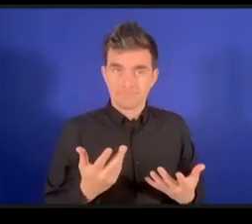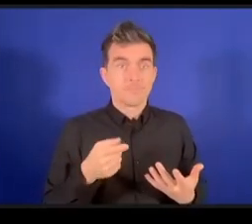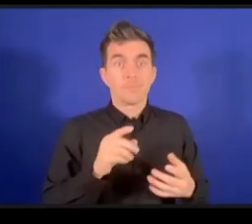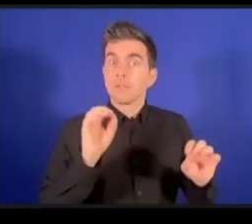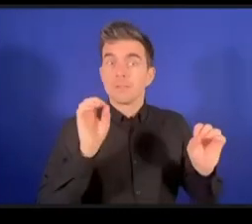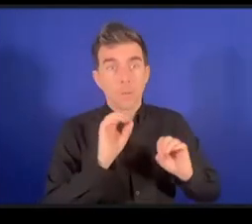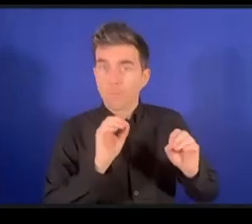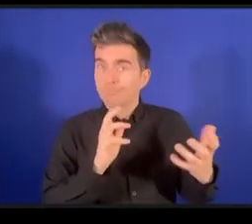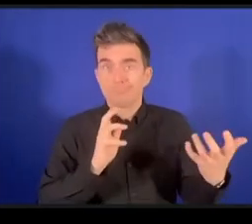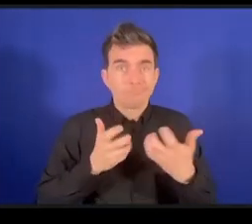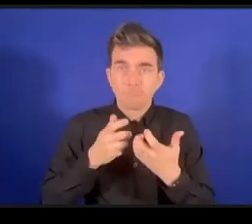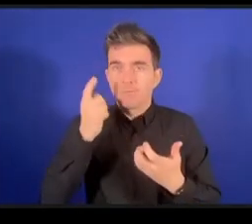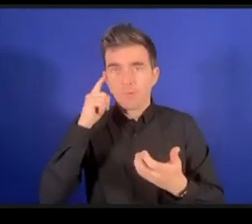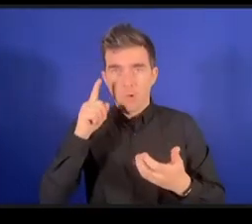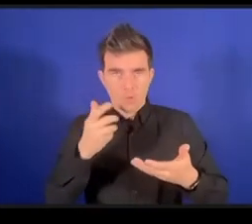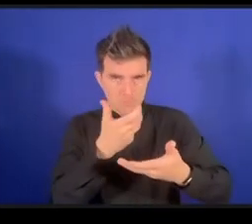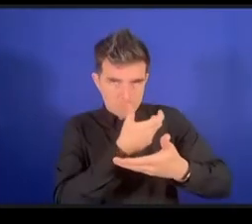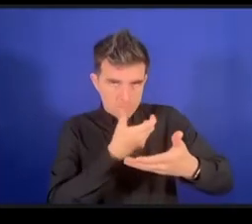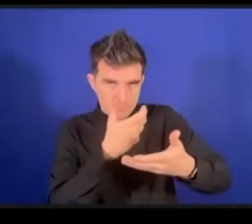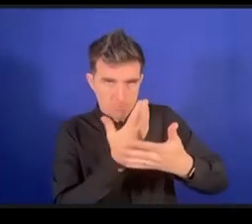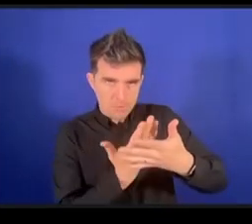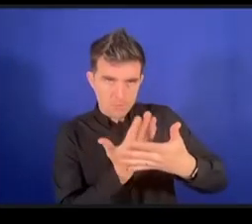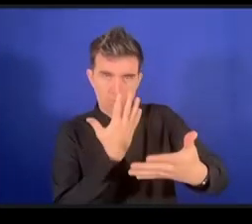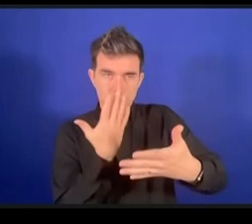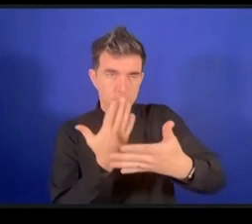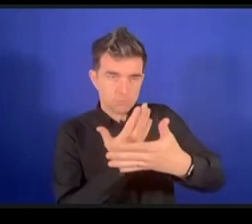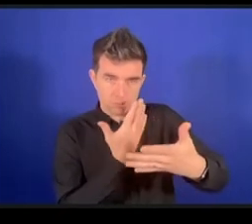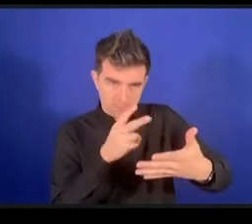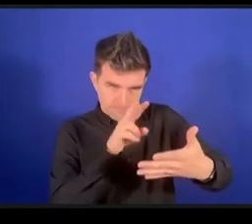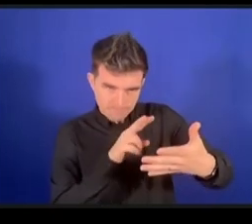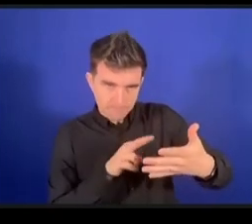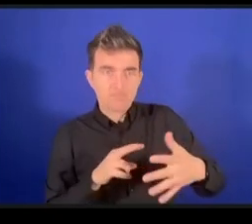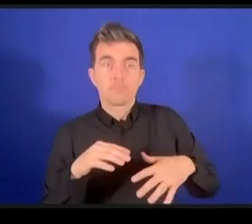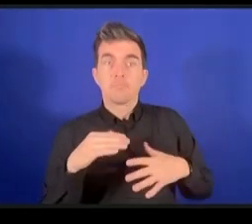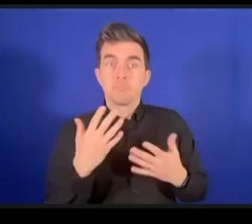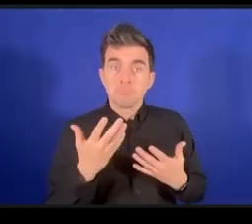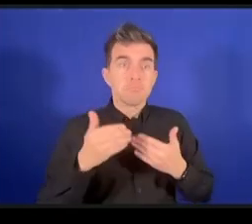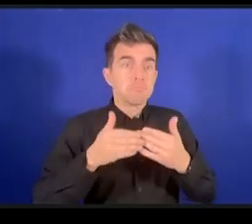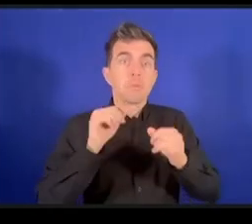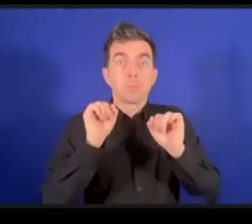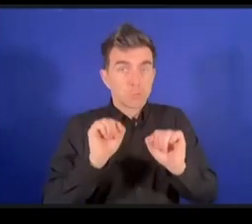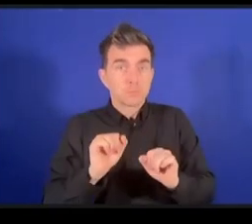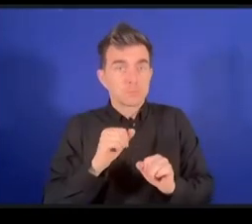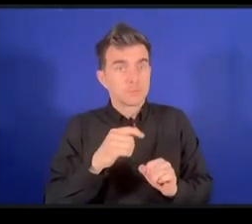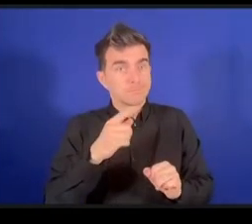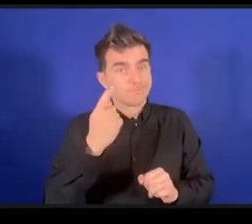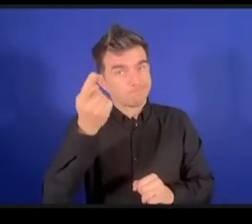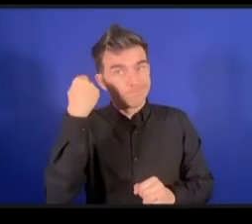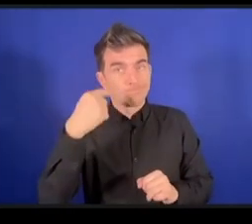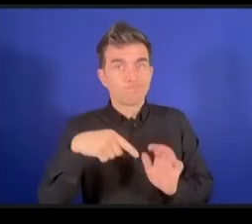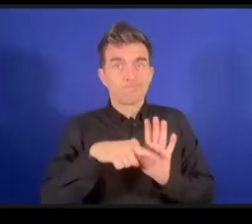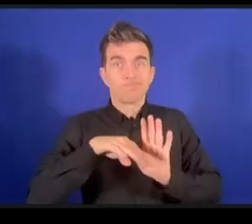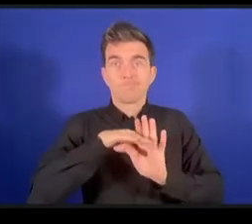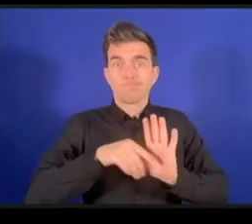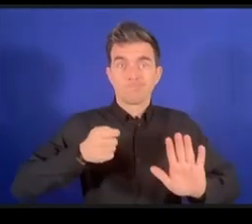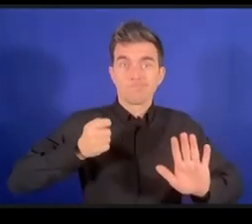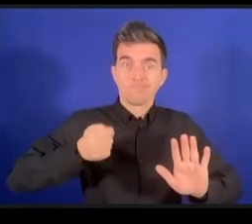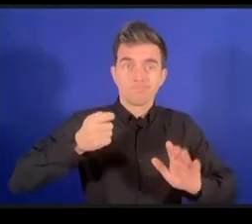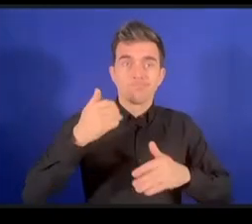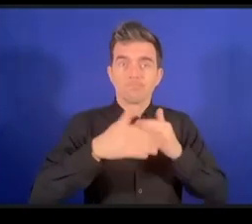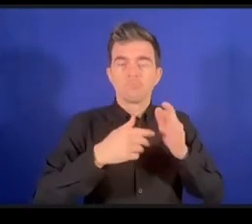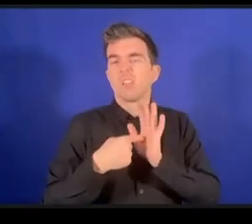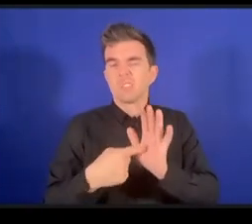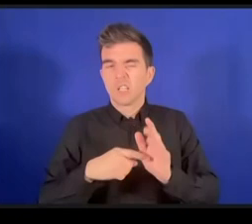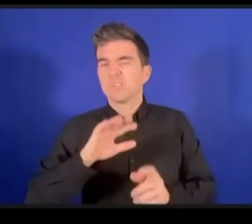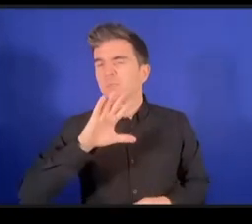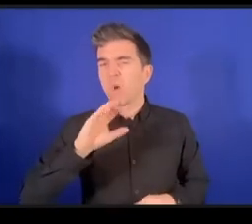508 in the United States, and so on and so forth. There are other standards which are legally bound to be followed